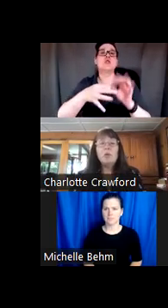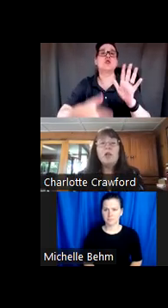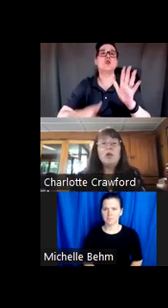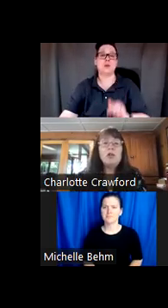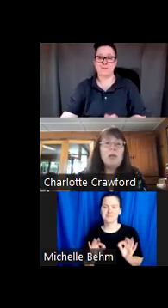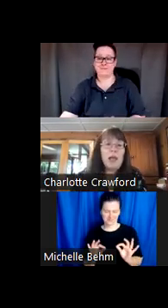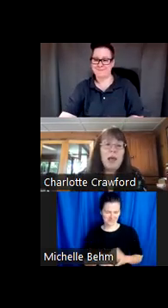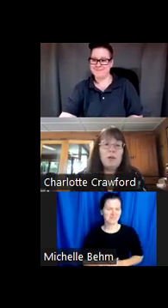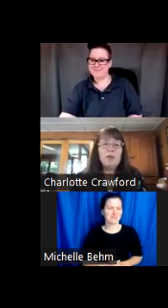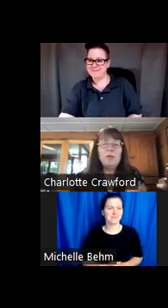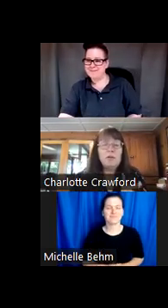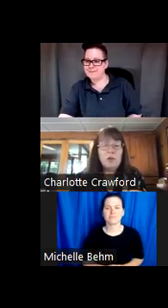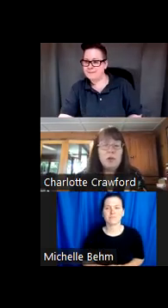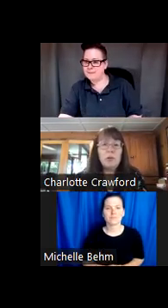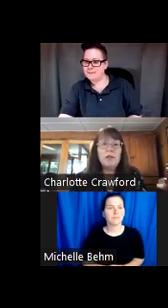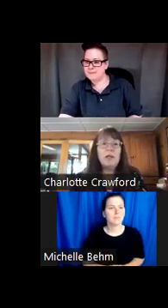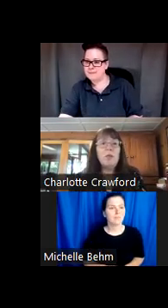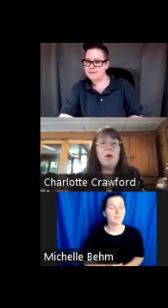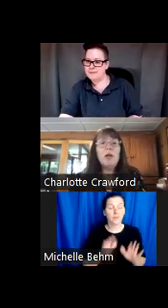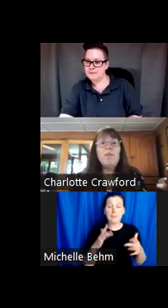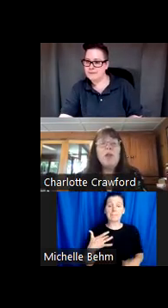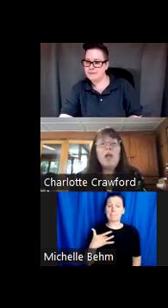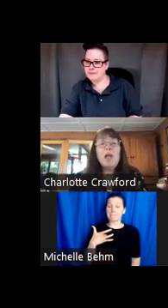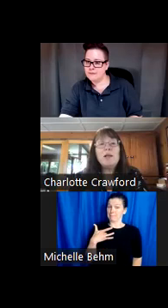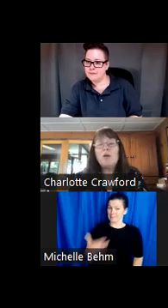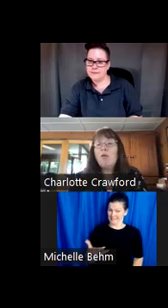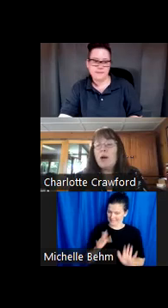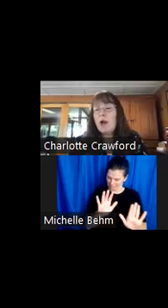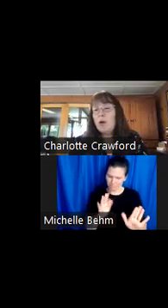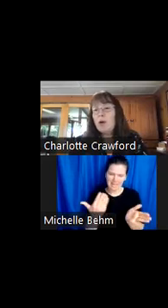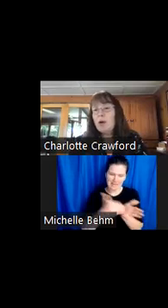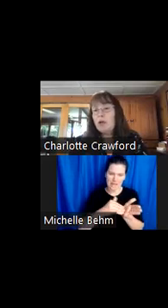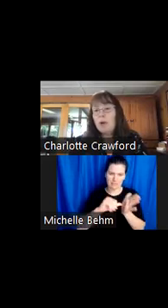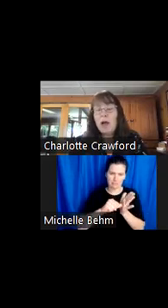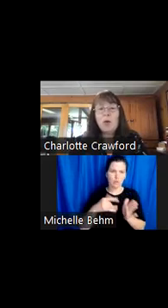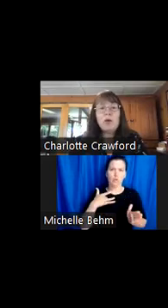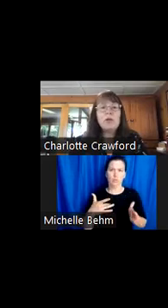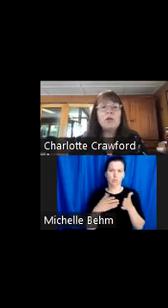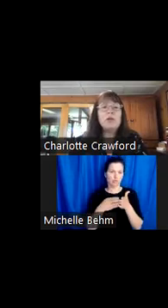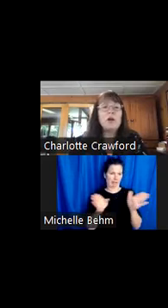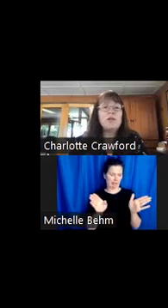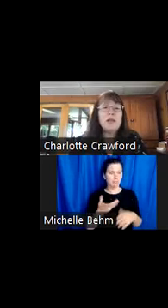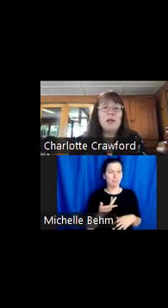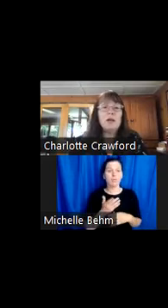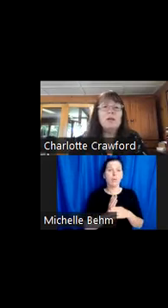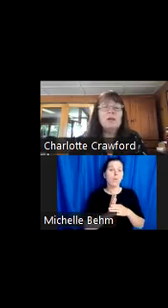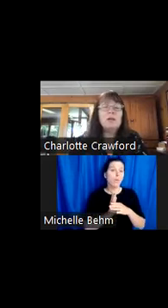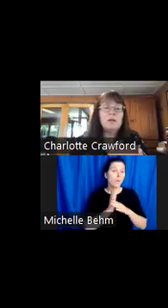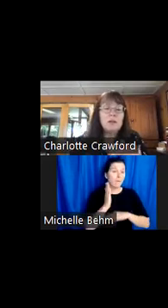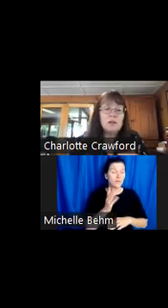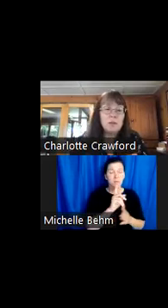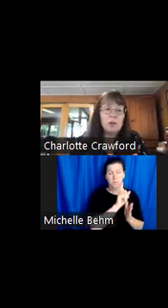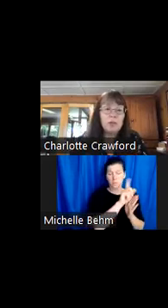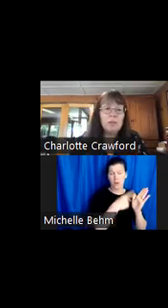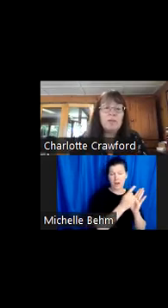So what usually happens, usually is the key word, is over an hour to 3 hours, you'll start seeing